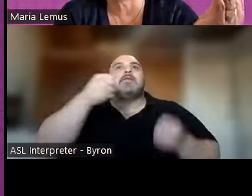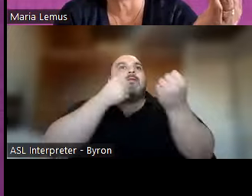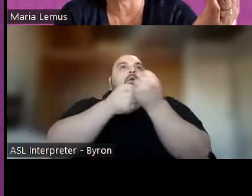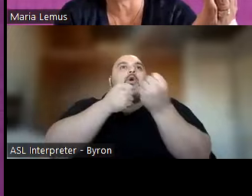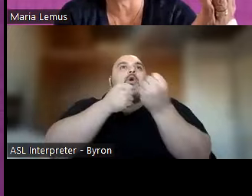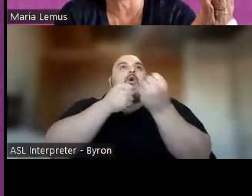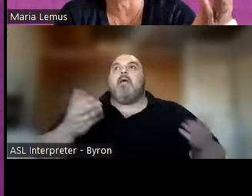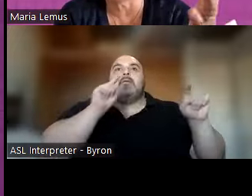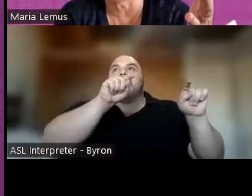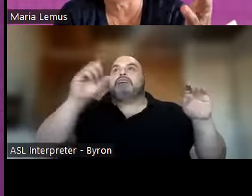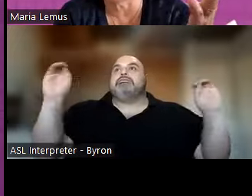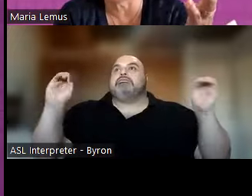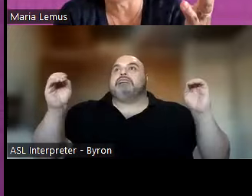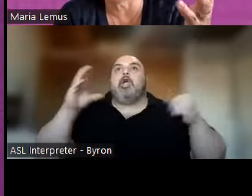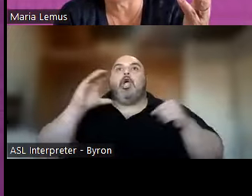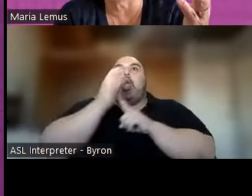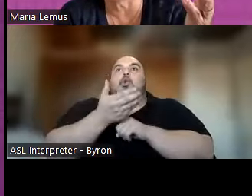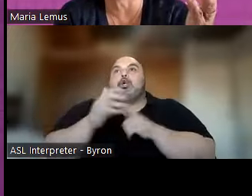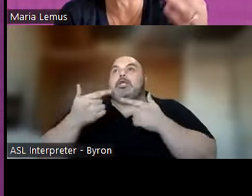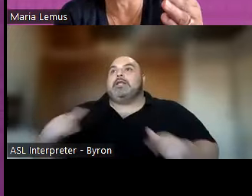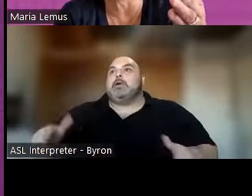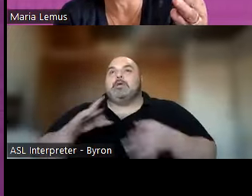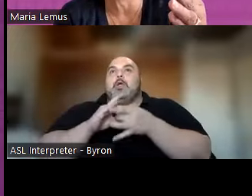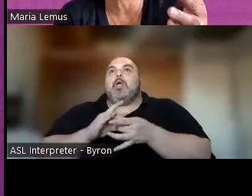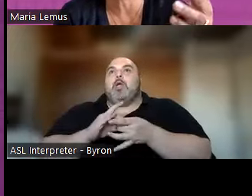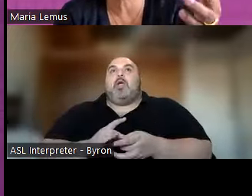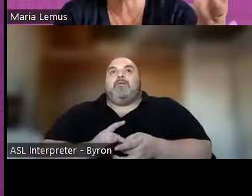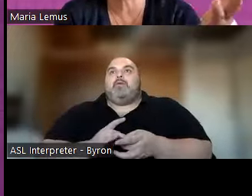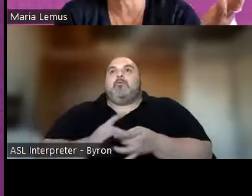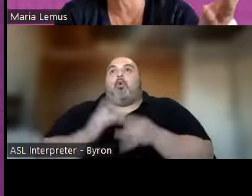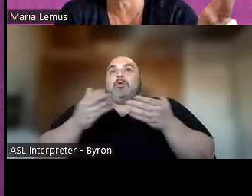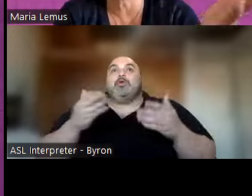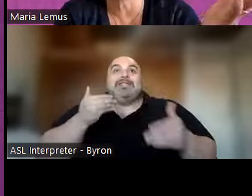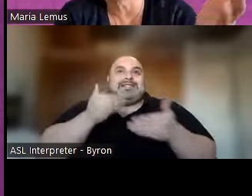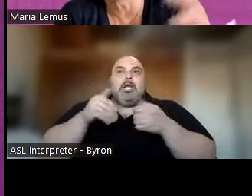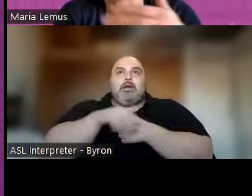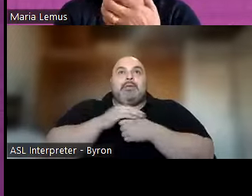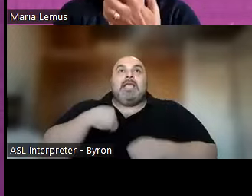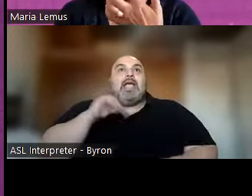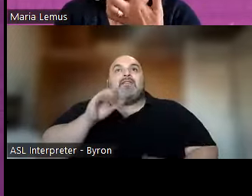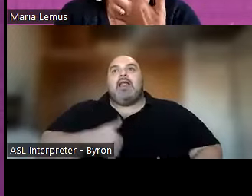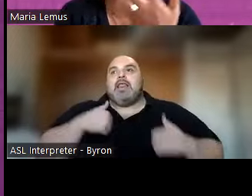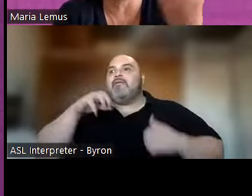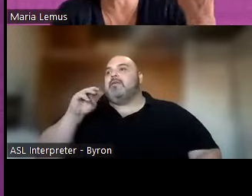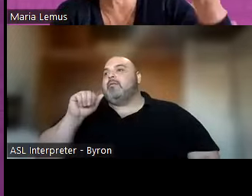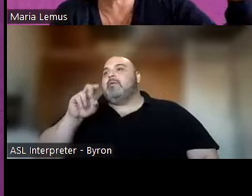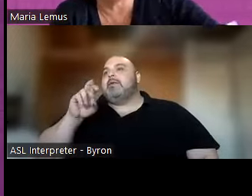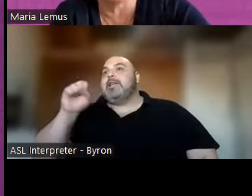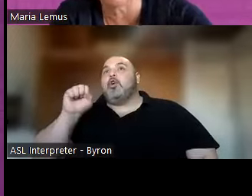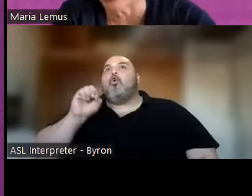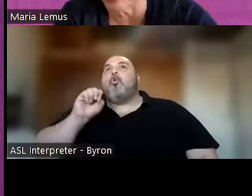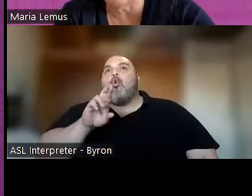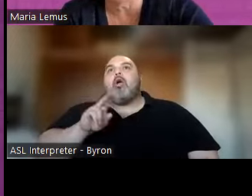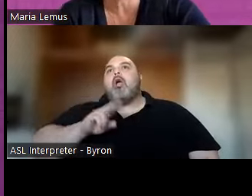be any culturally and linguistically relevant resources near me. If I live in Madera or if I live in up north